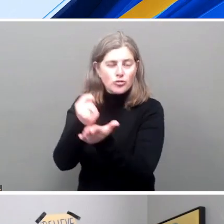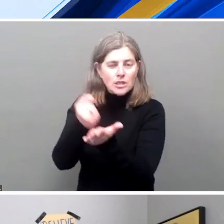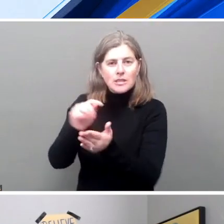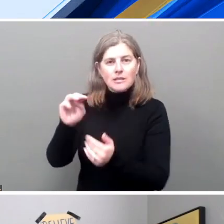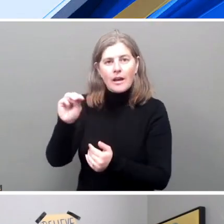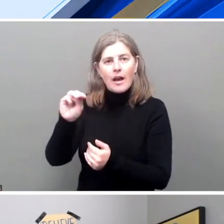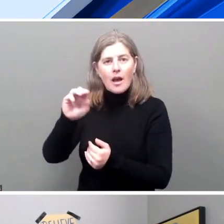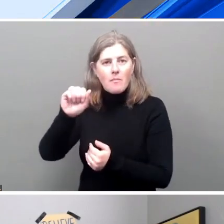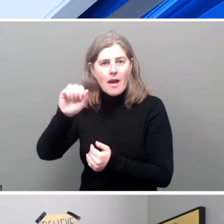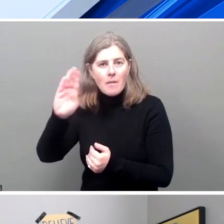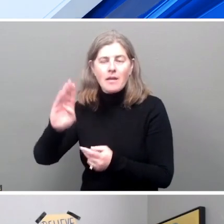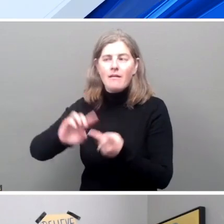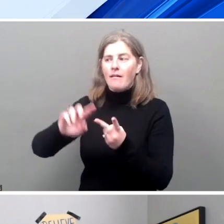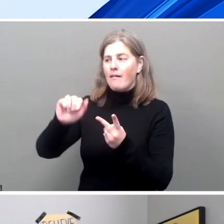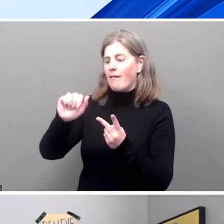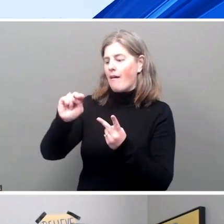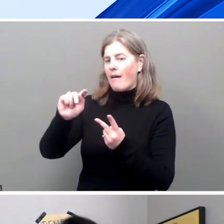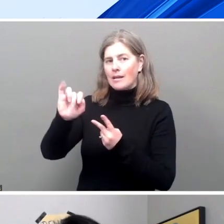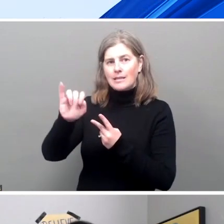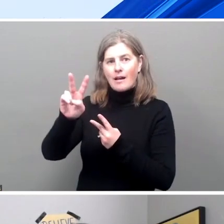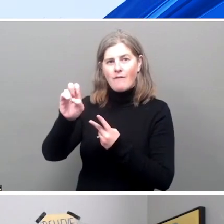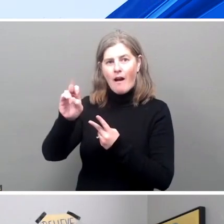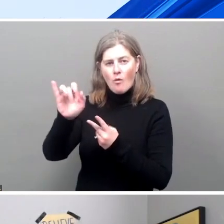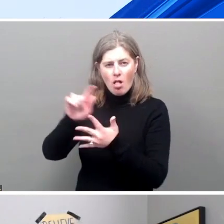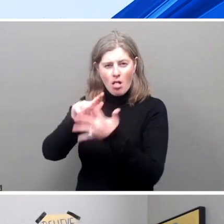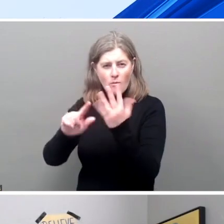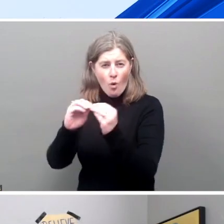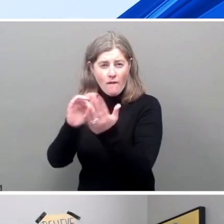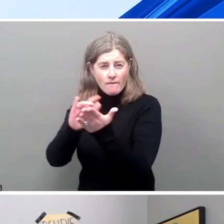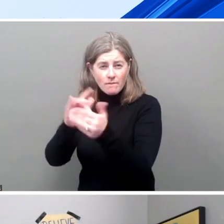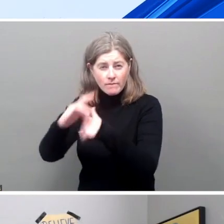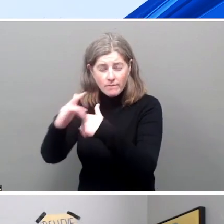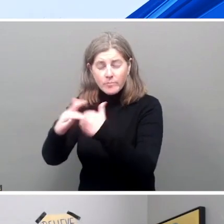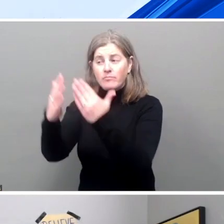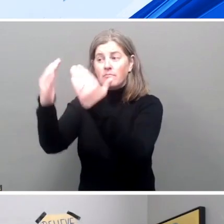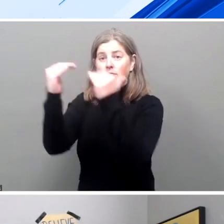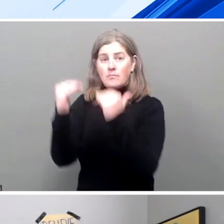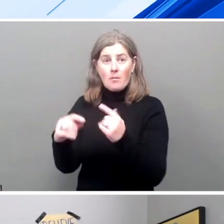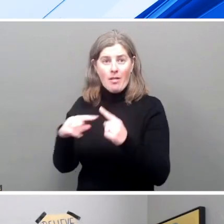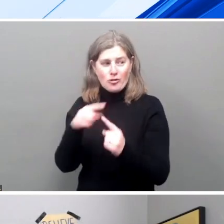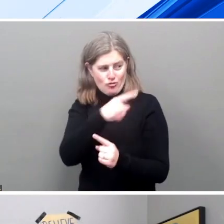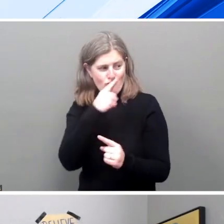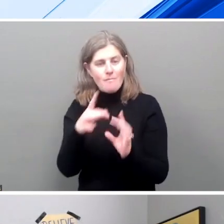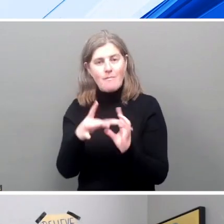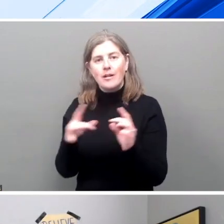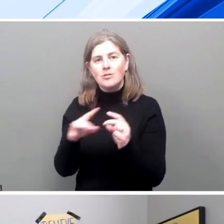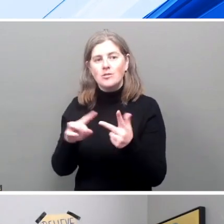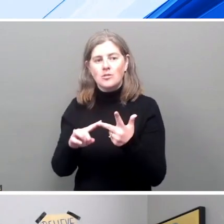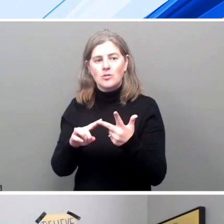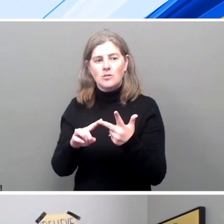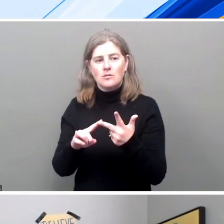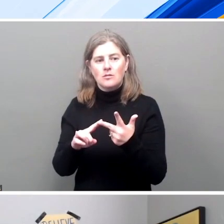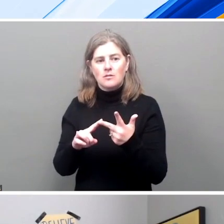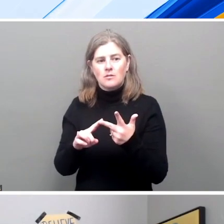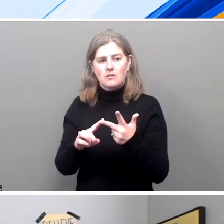monoclonals that we have available. And then one of the big factors, which you also mentioned, is